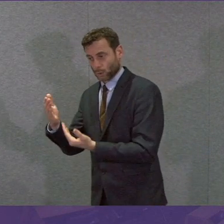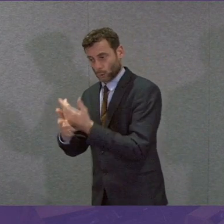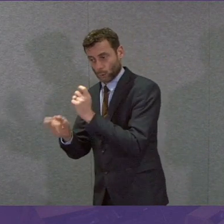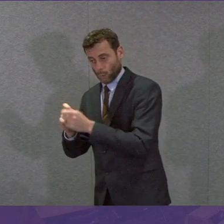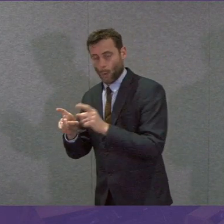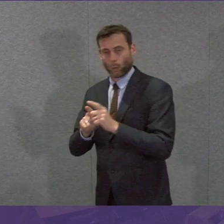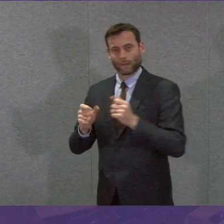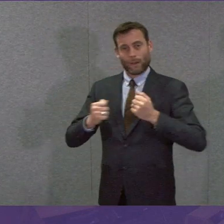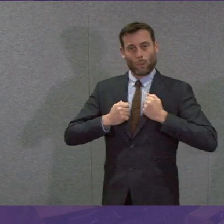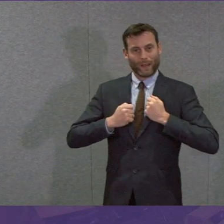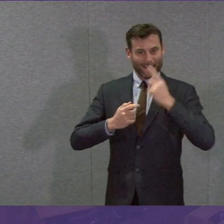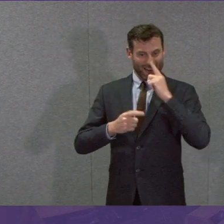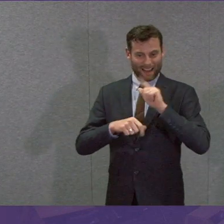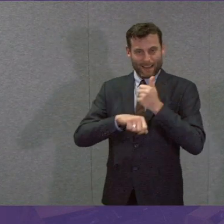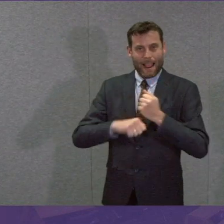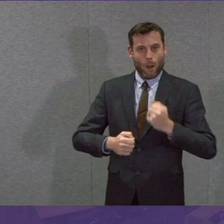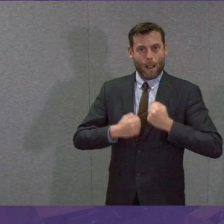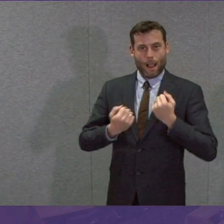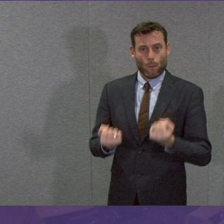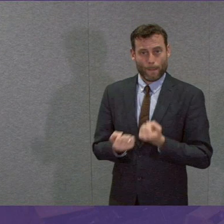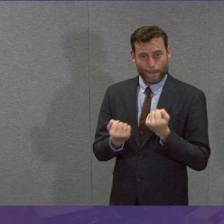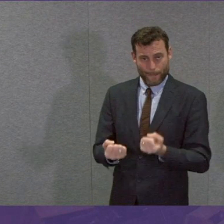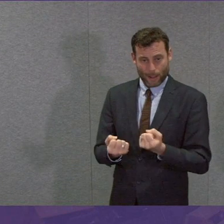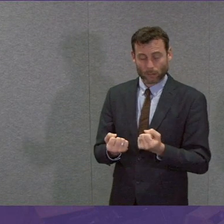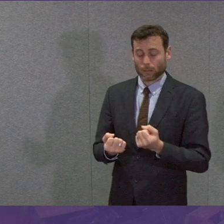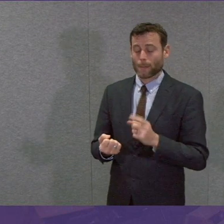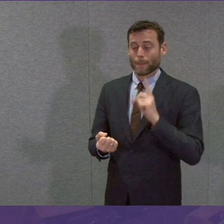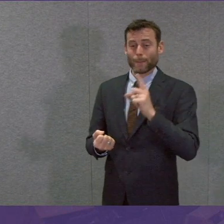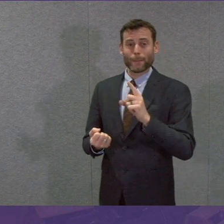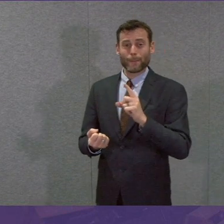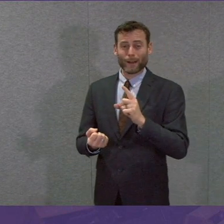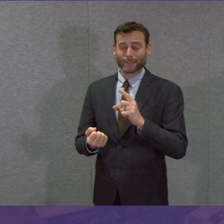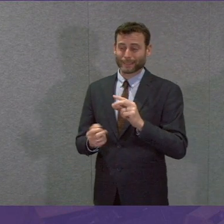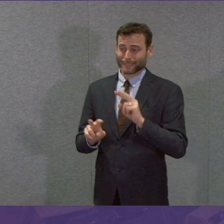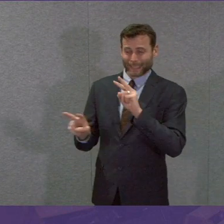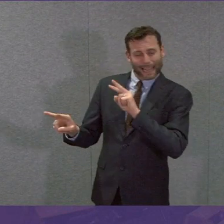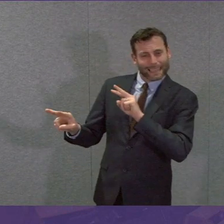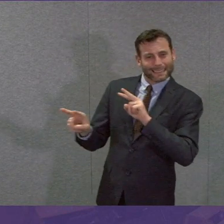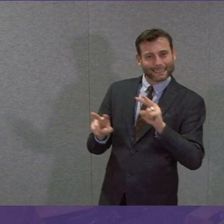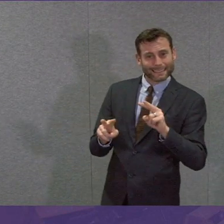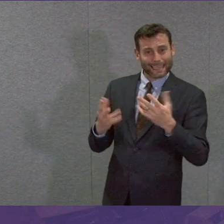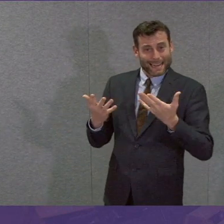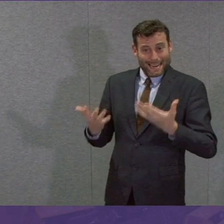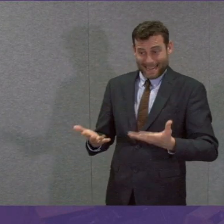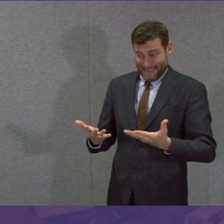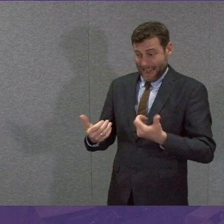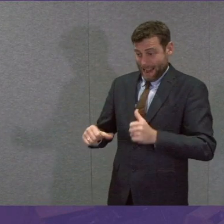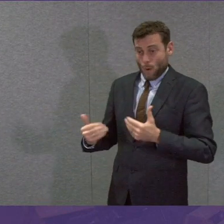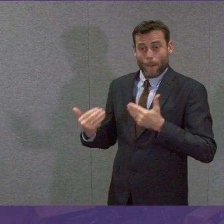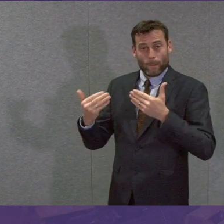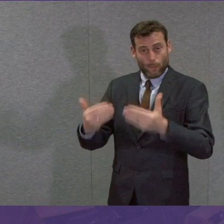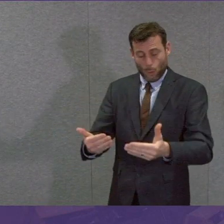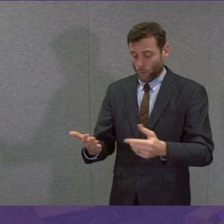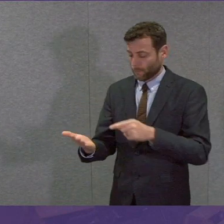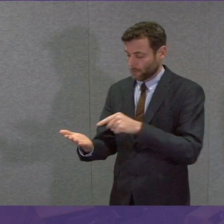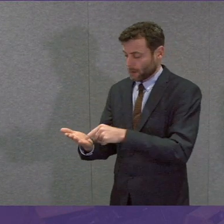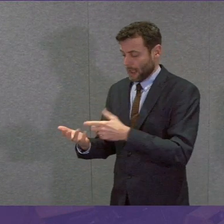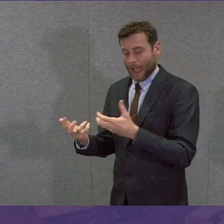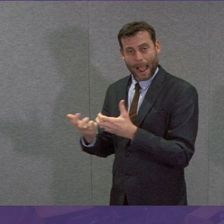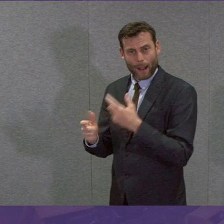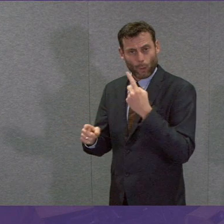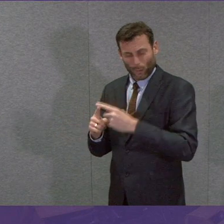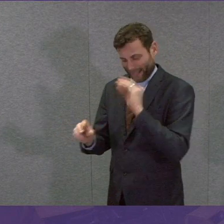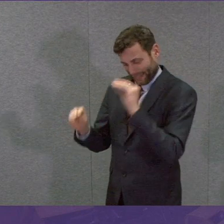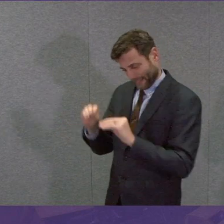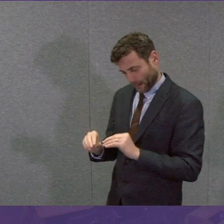here. Given that we have got to this stage, and actually I am very heartened that we've got to this stage in terms of the content of this bill, which, as